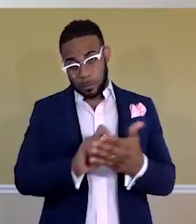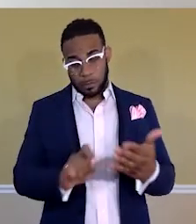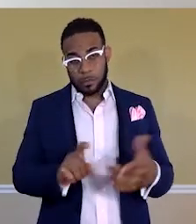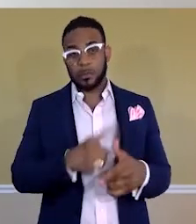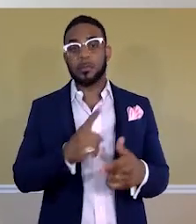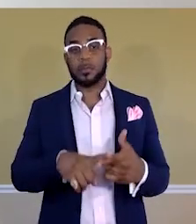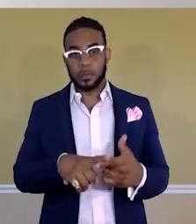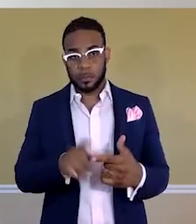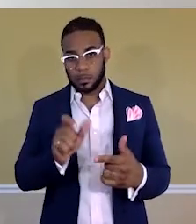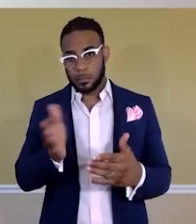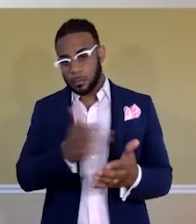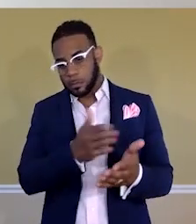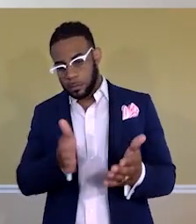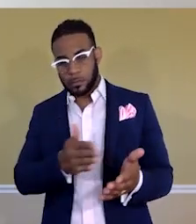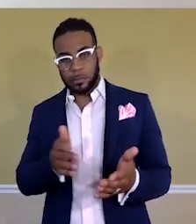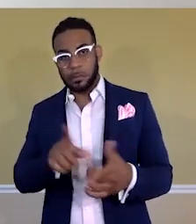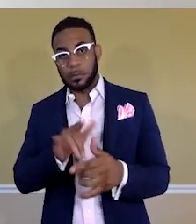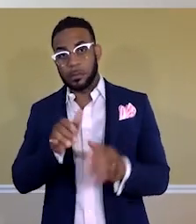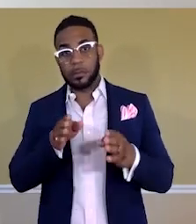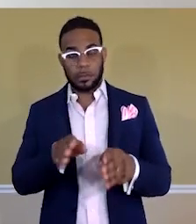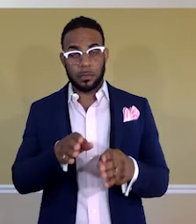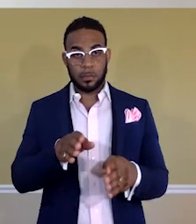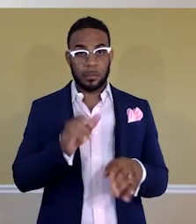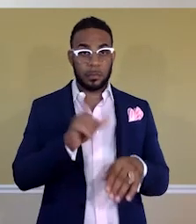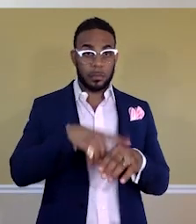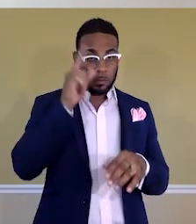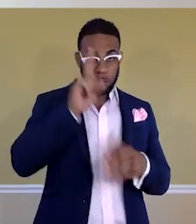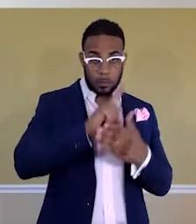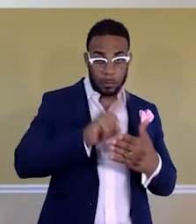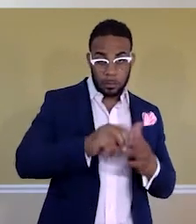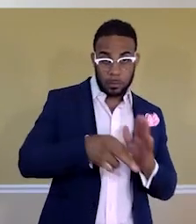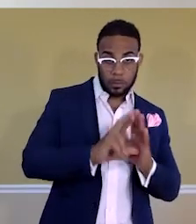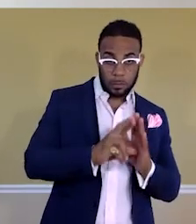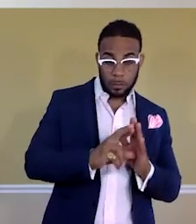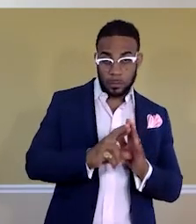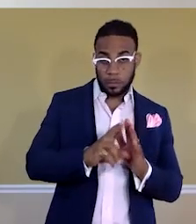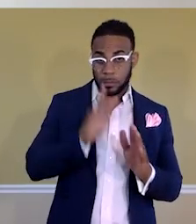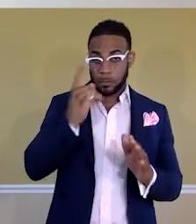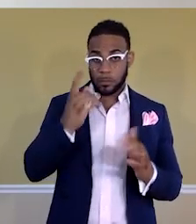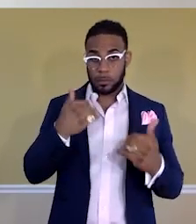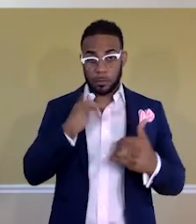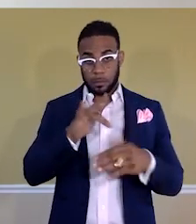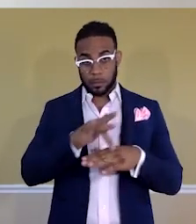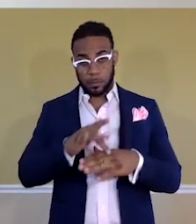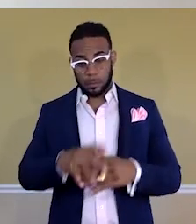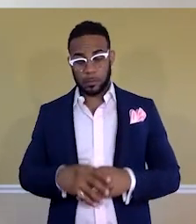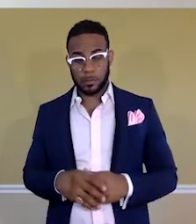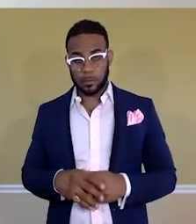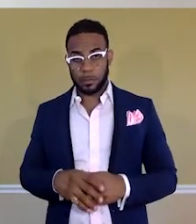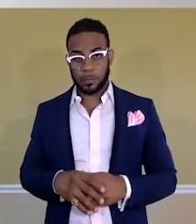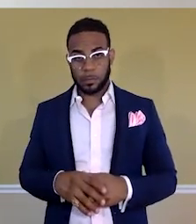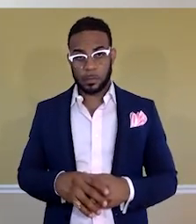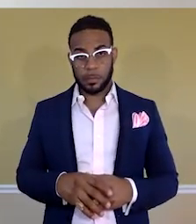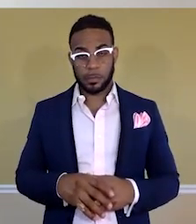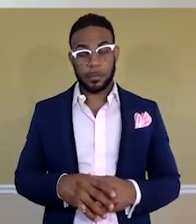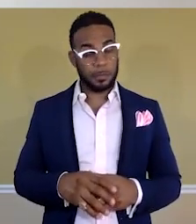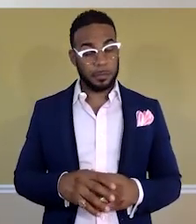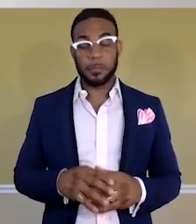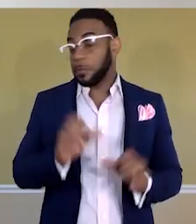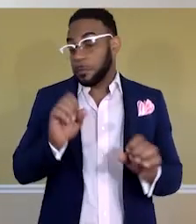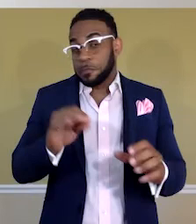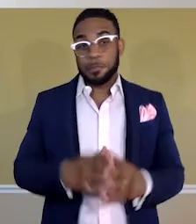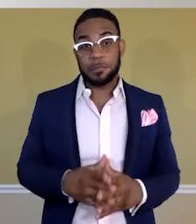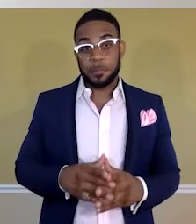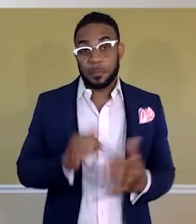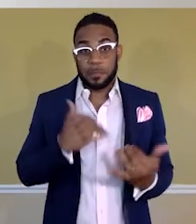and then you can flip it out, and that way when it's time for your weekly review, you always have that available. So